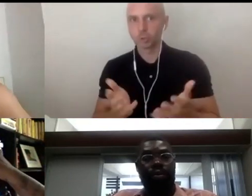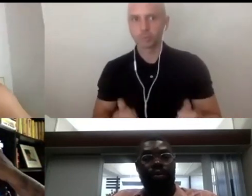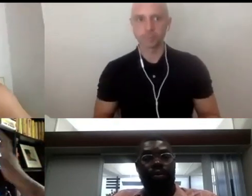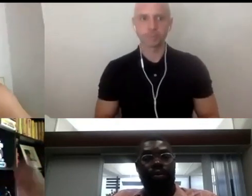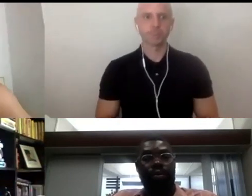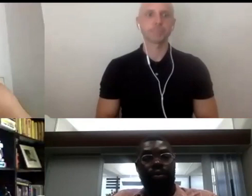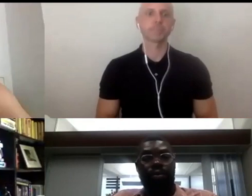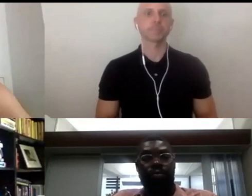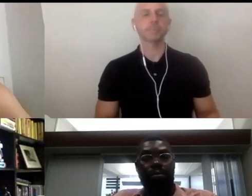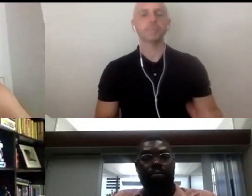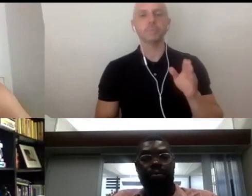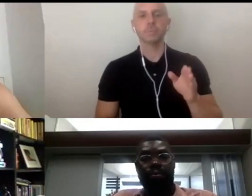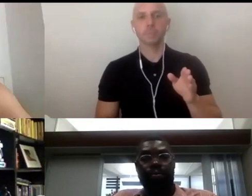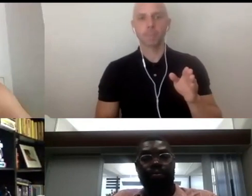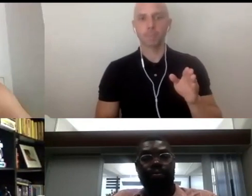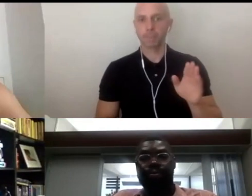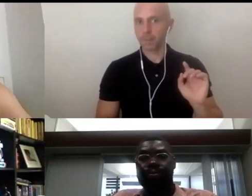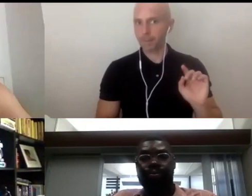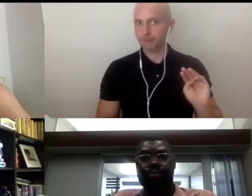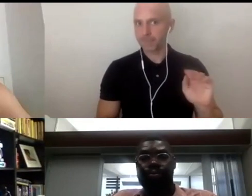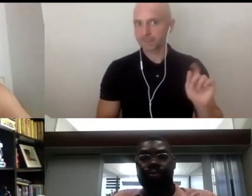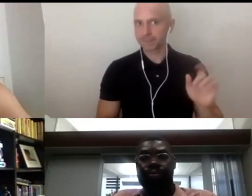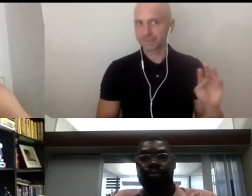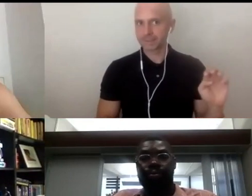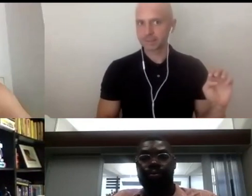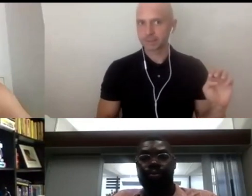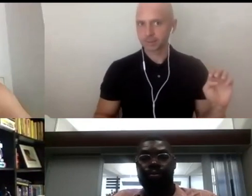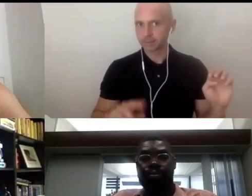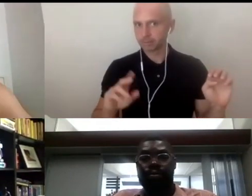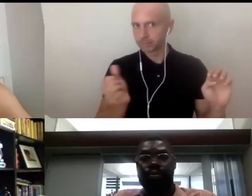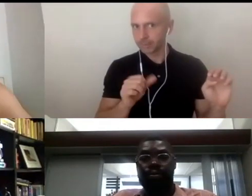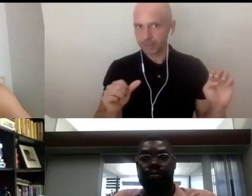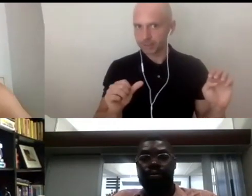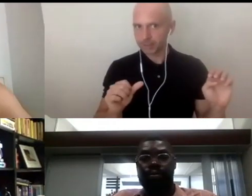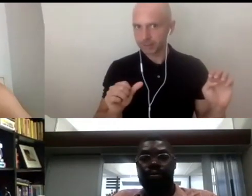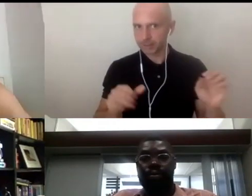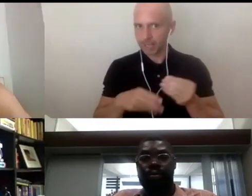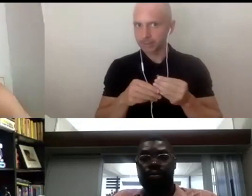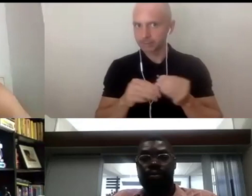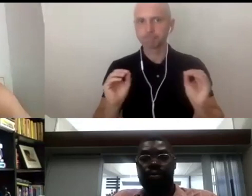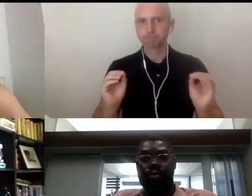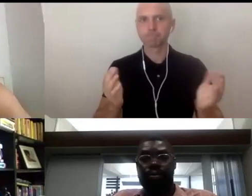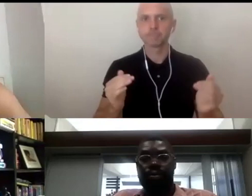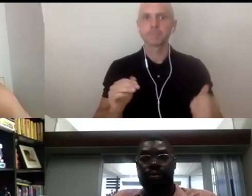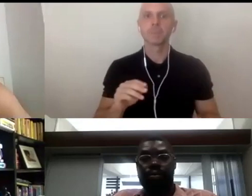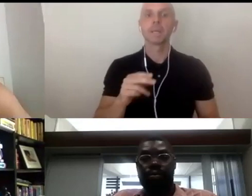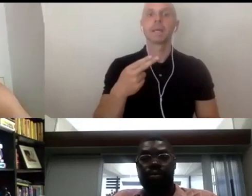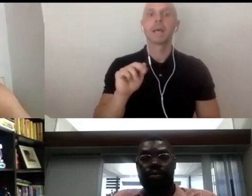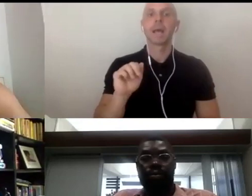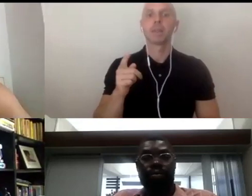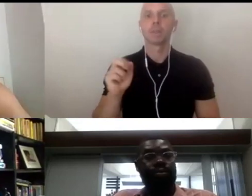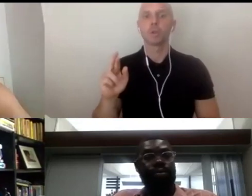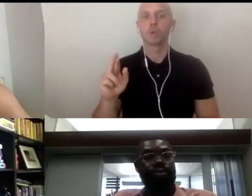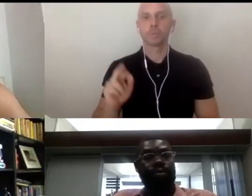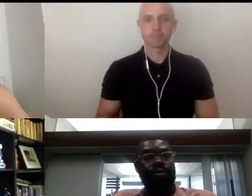answer? Okay, moving on. Our next person up with a great question is Heather Irvin.